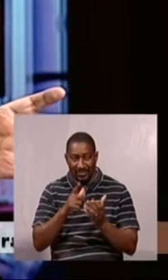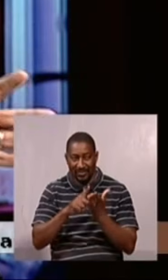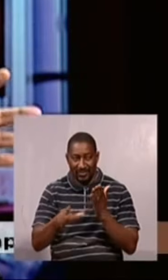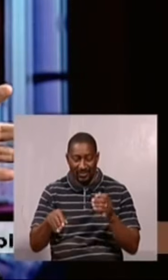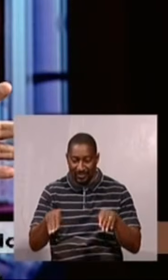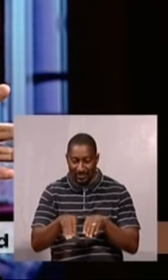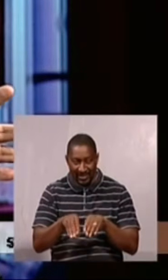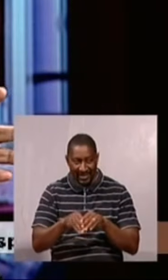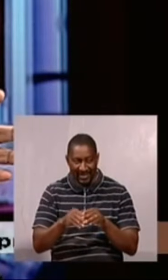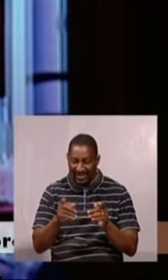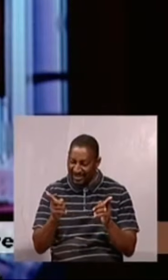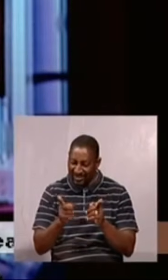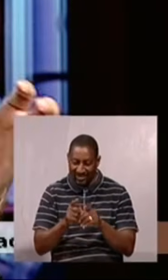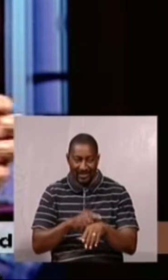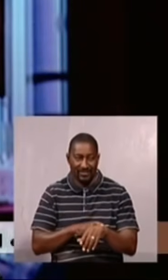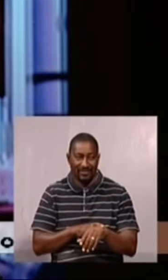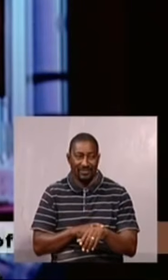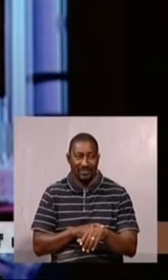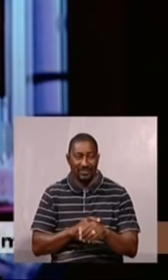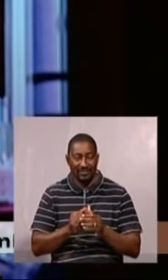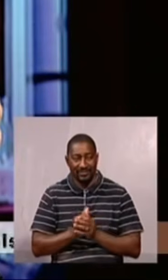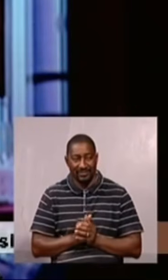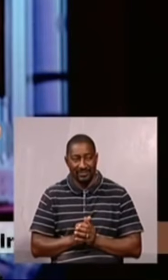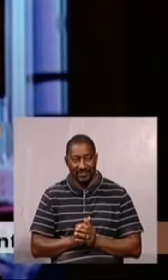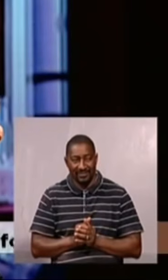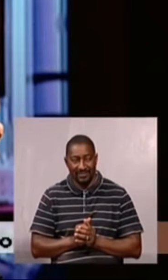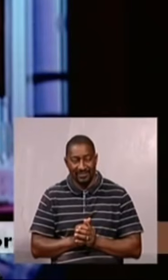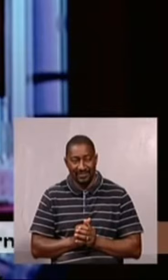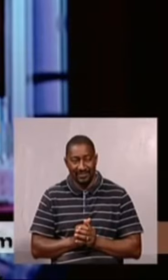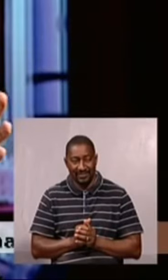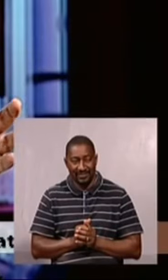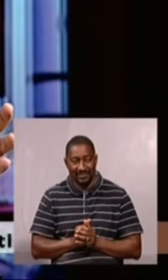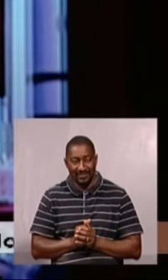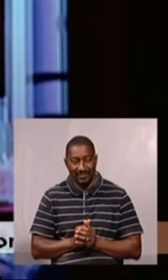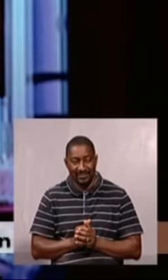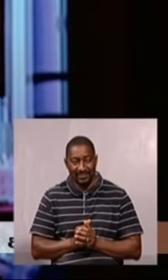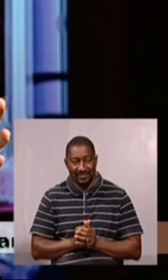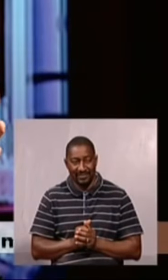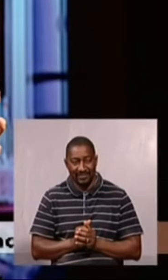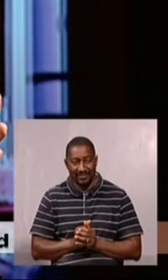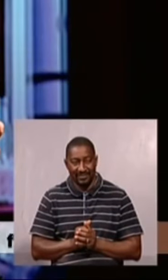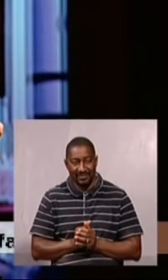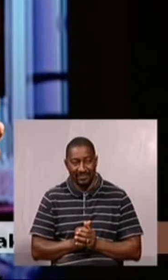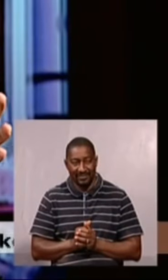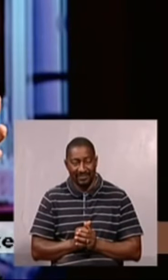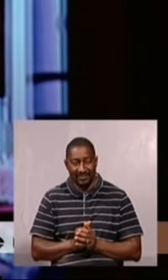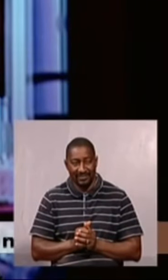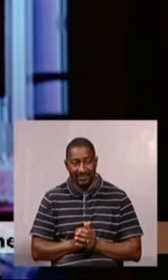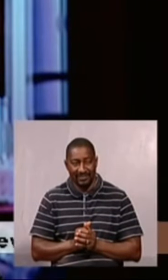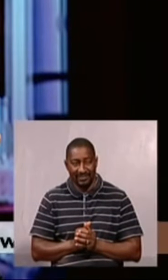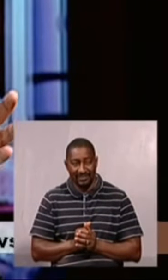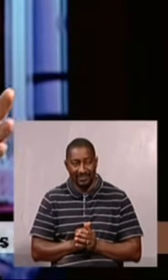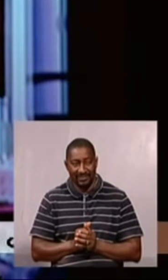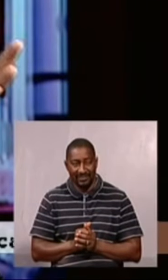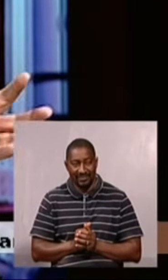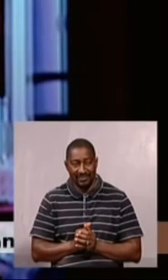were being threatened with grey-listing the anti-money laundering laws. I think there were 4 new laws and 9 amendments were passed in about 4